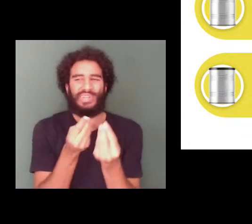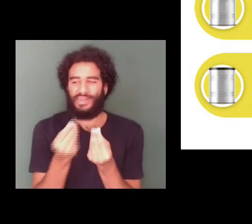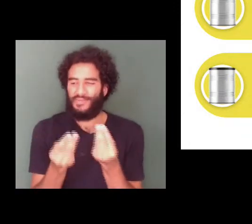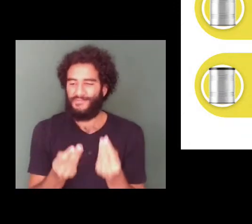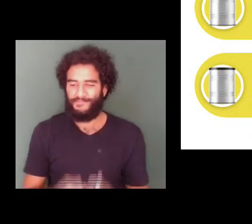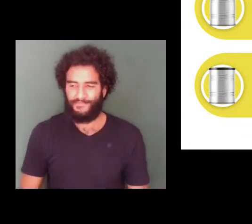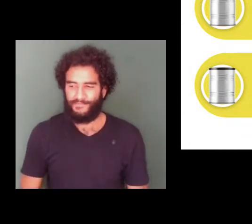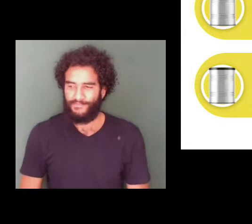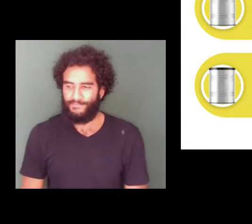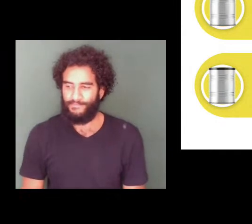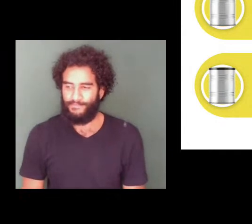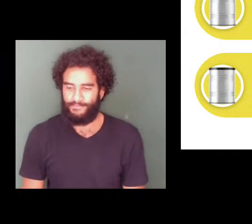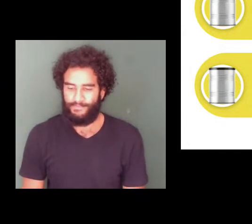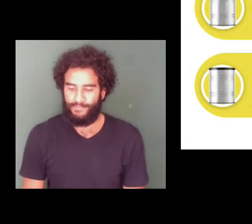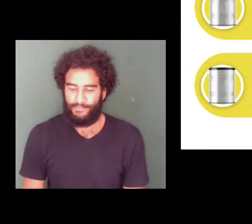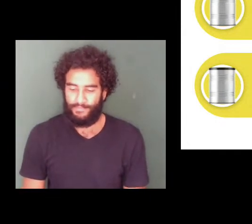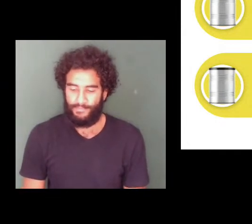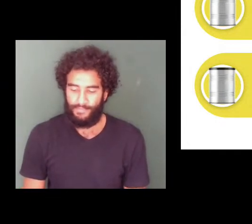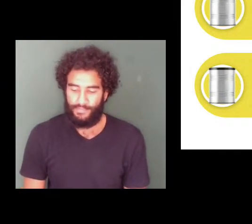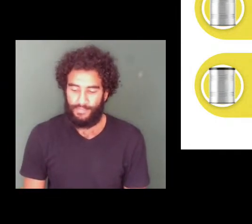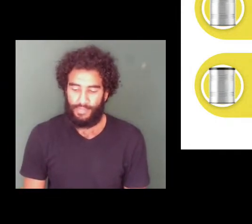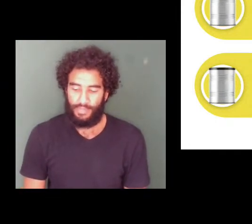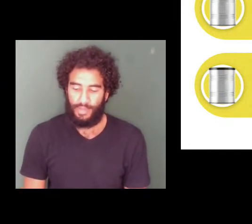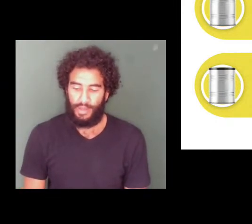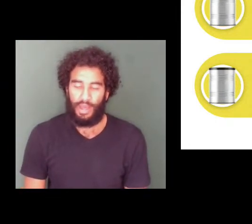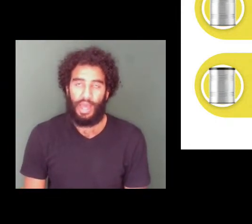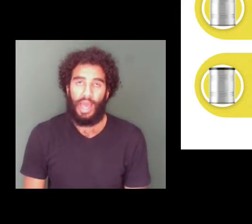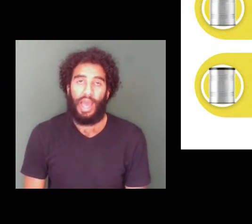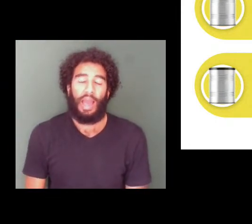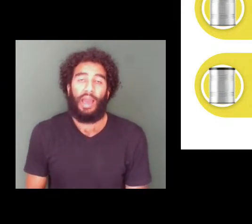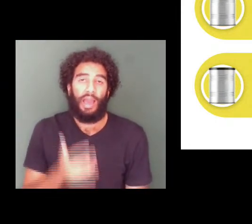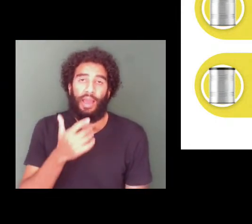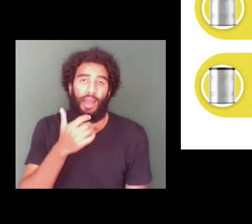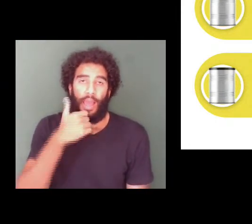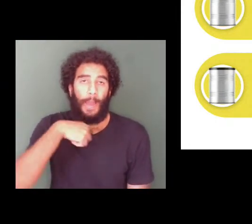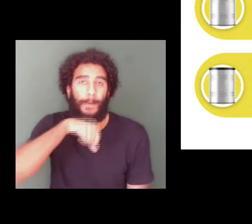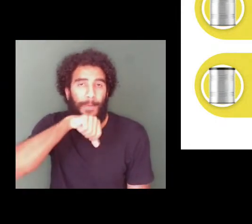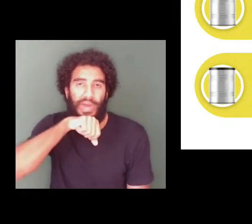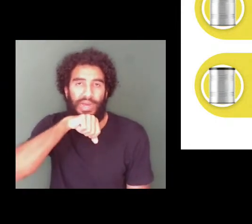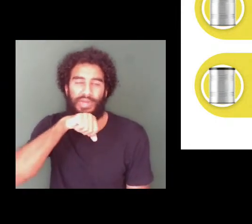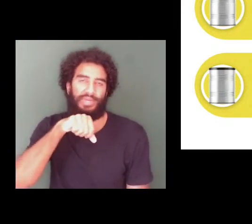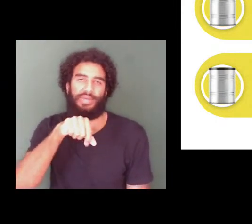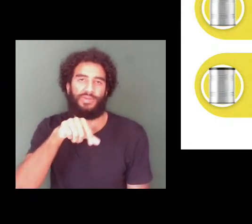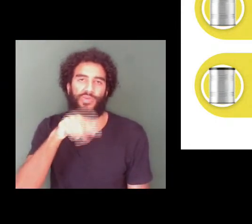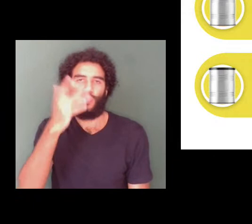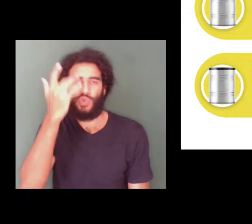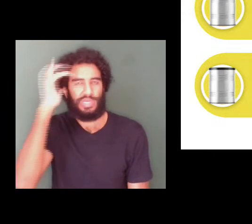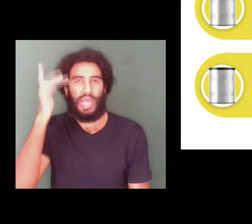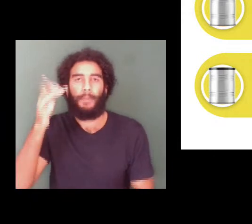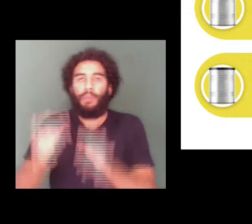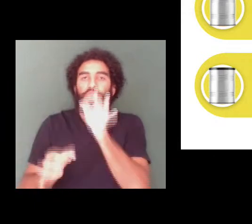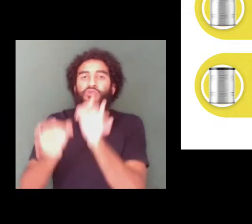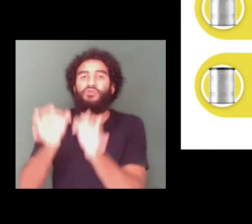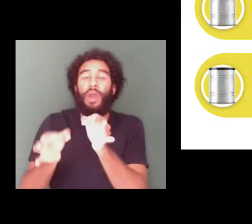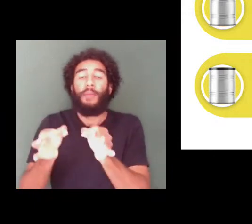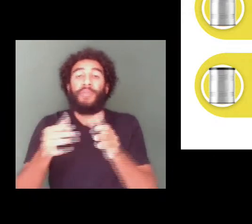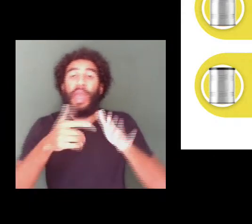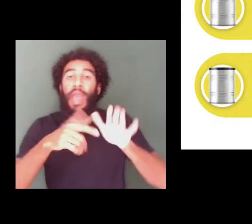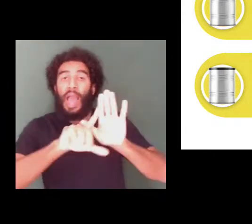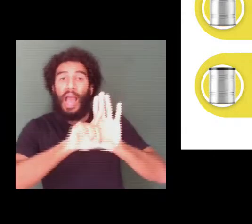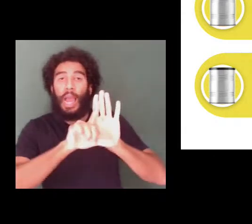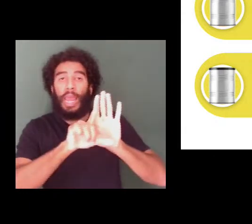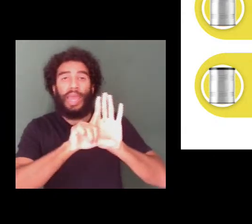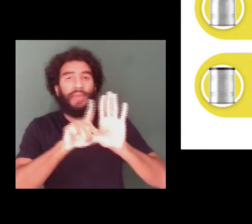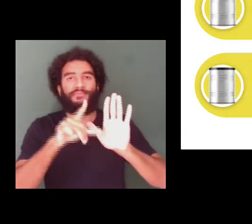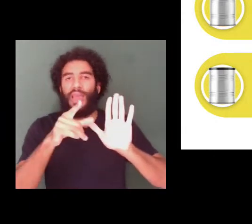people, but they're giving the impression that their formula is better. Increasingly, we're seeing them focusing on allergies and sensitivities as